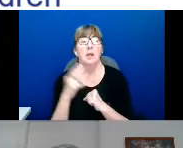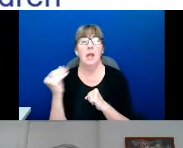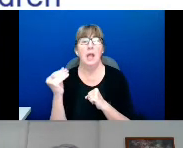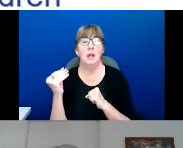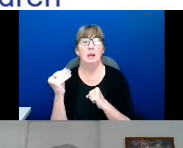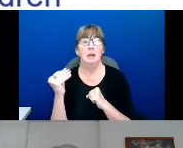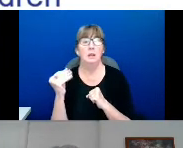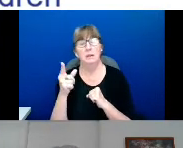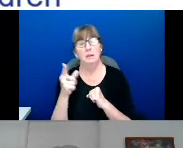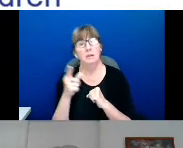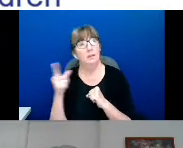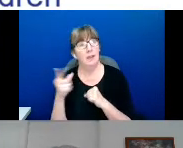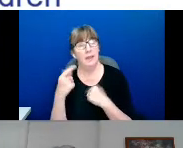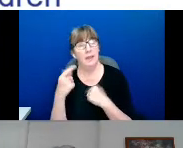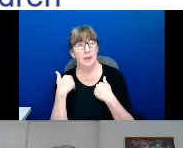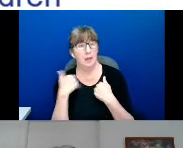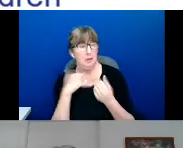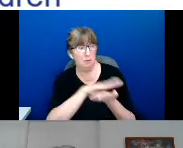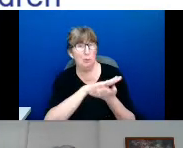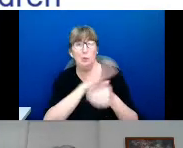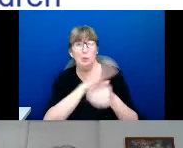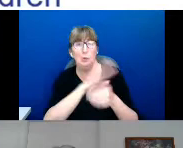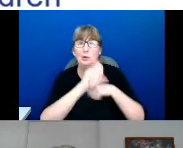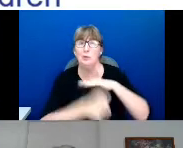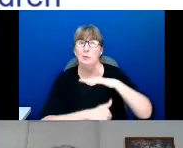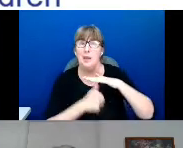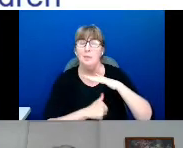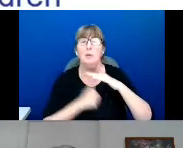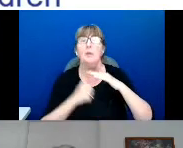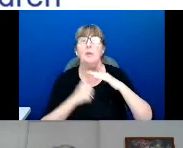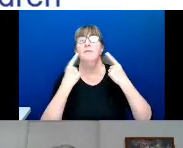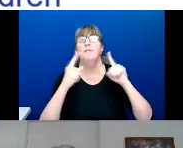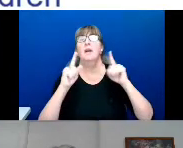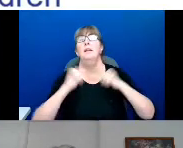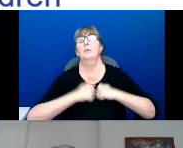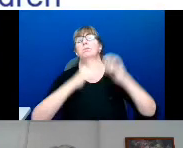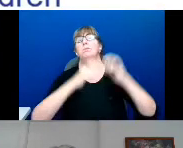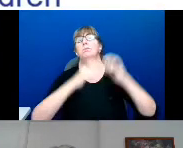the church basement thing until they were able to start Shawnee Hills and then